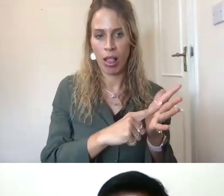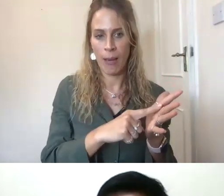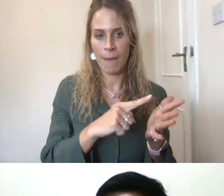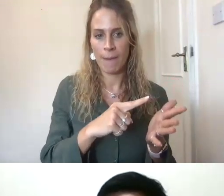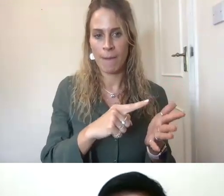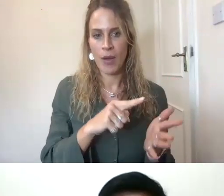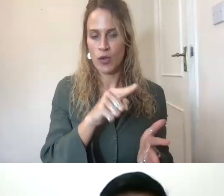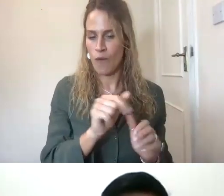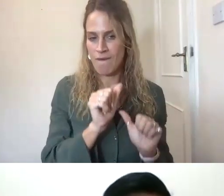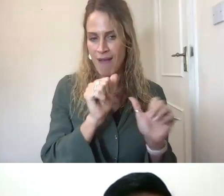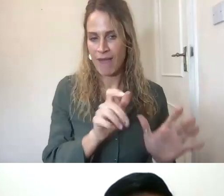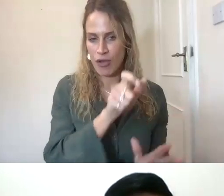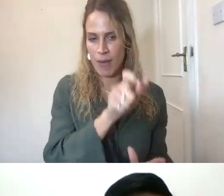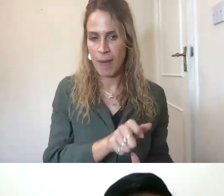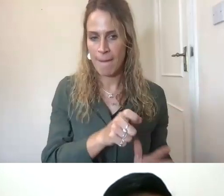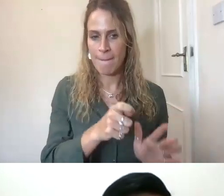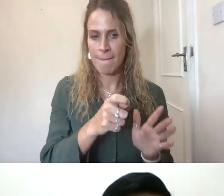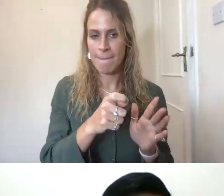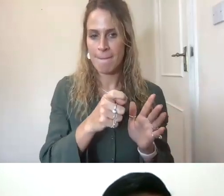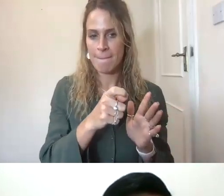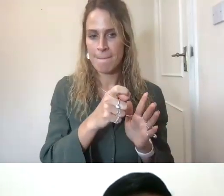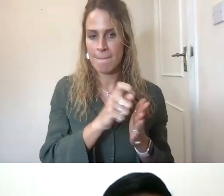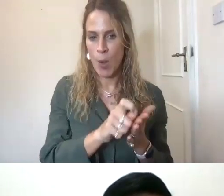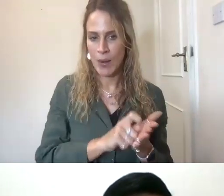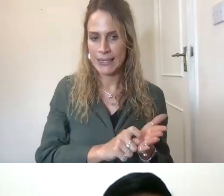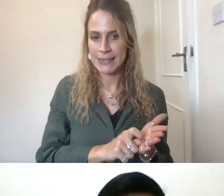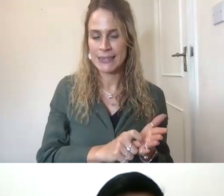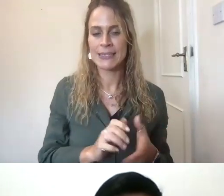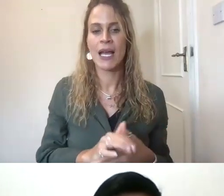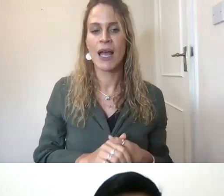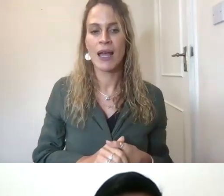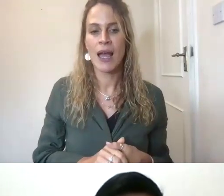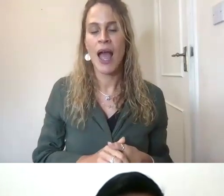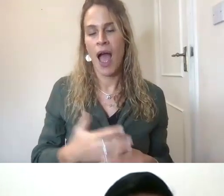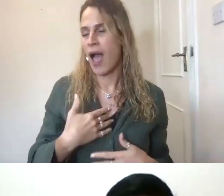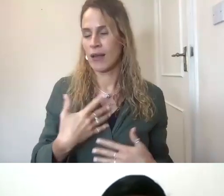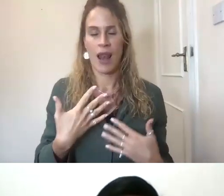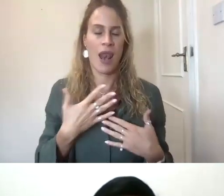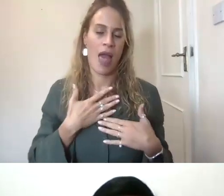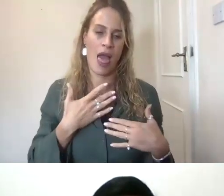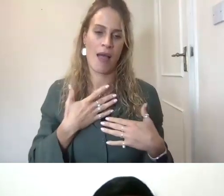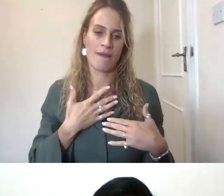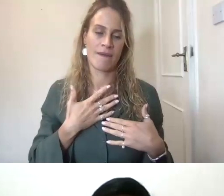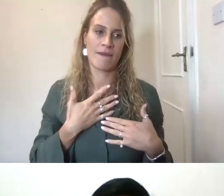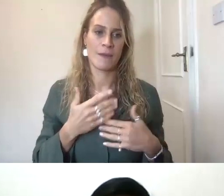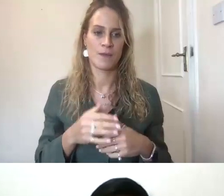There's one other poet, I mean, whose works I have translated, but